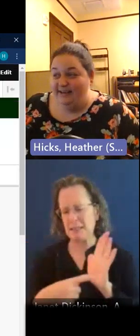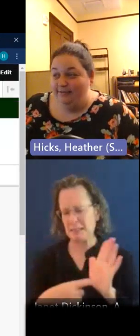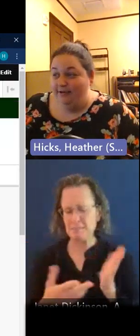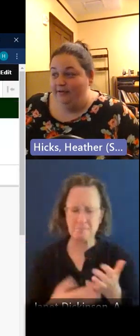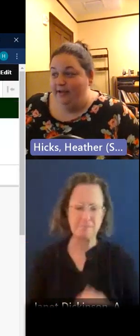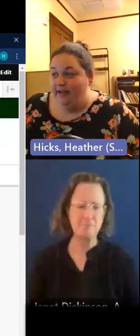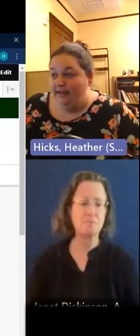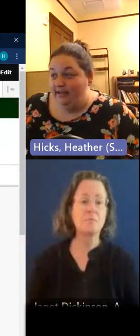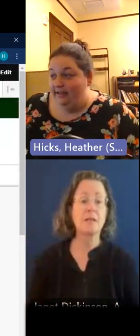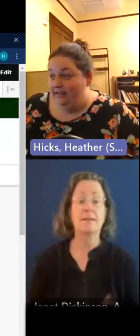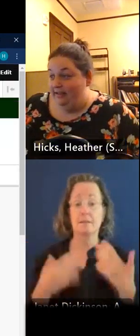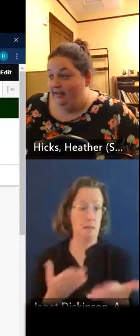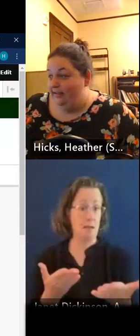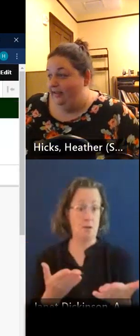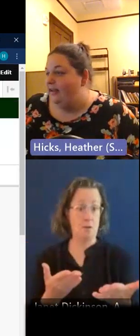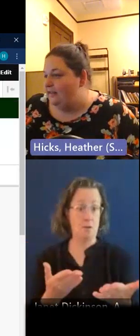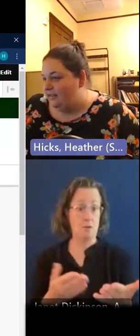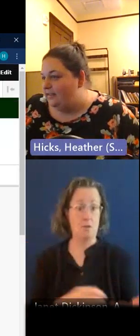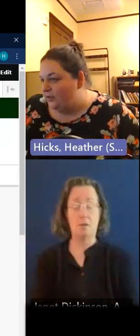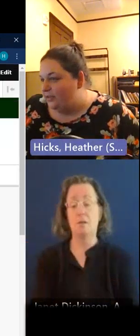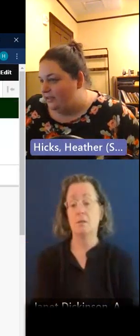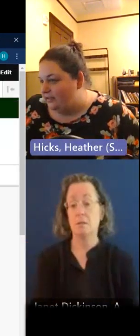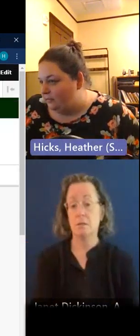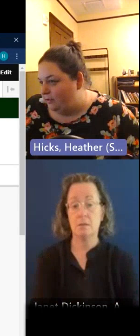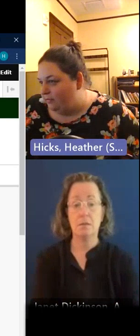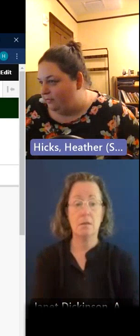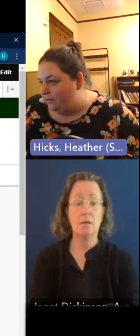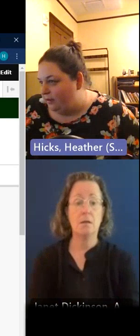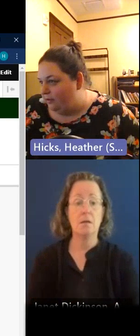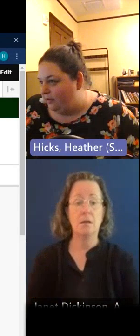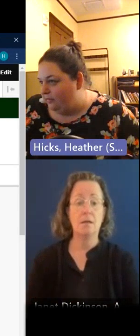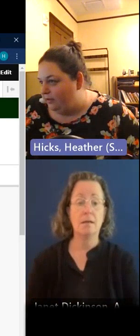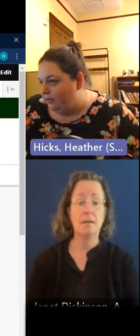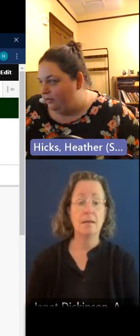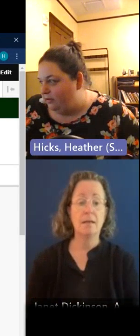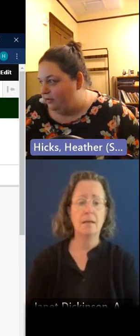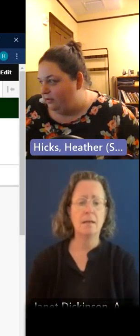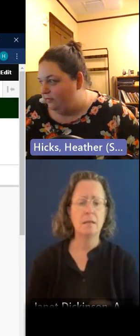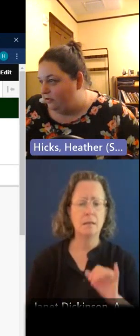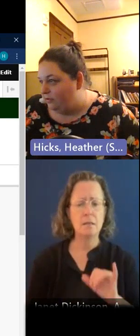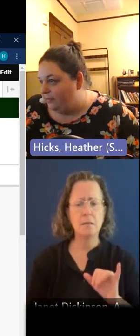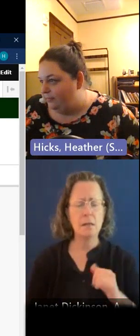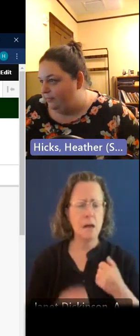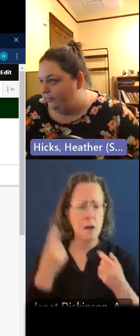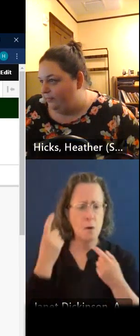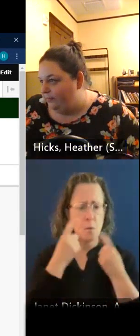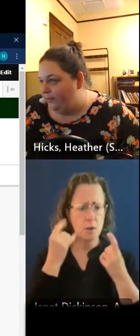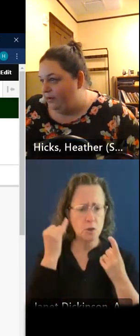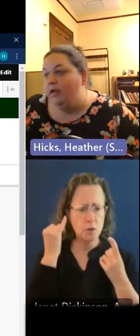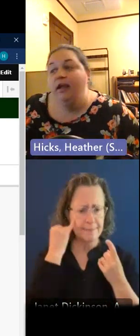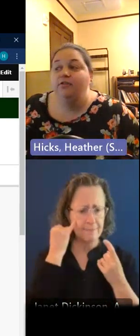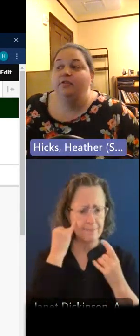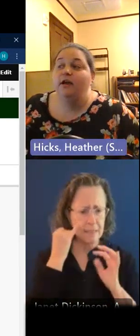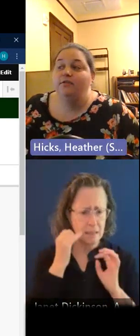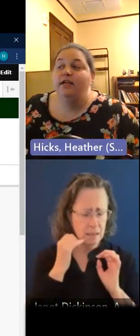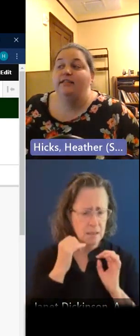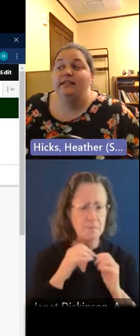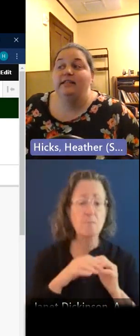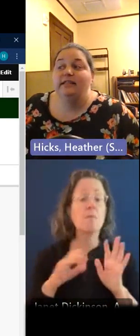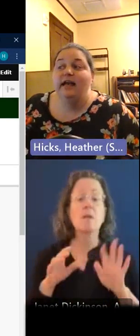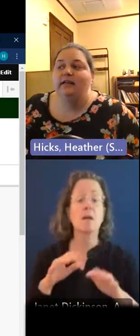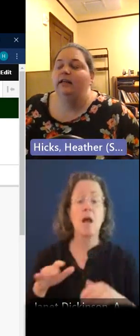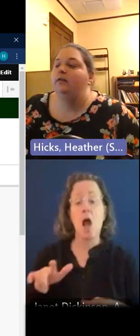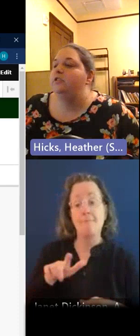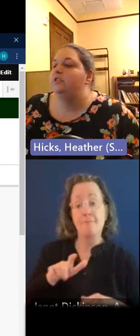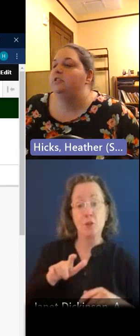And it's here for you. And it does, so it doesn't work for, I wonder if the new version will. And so the hover text